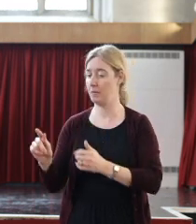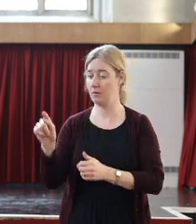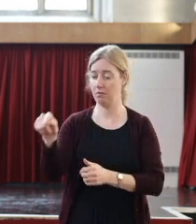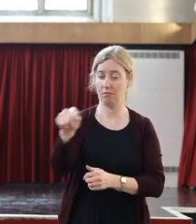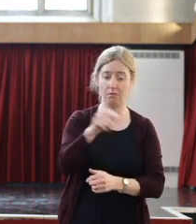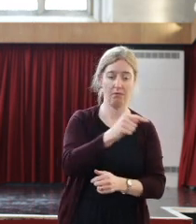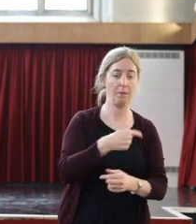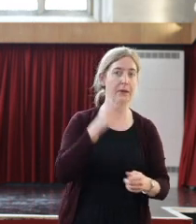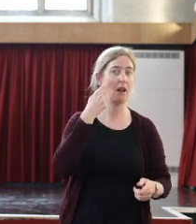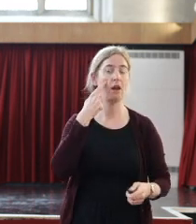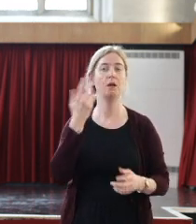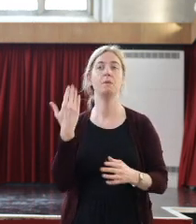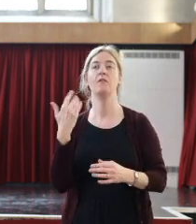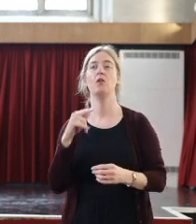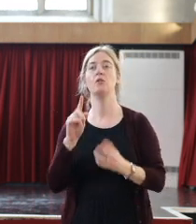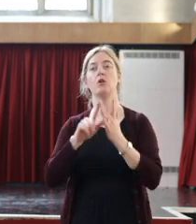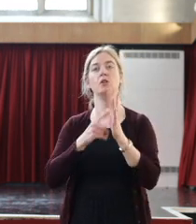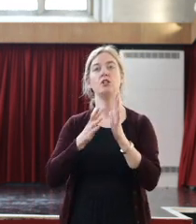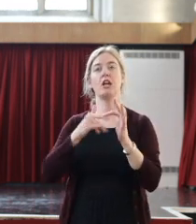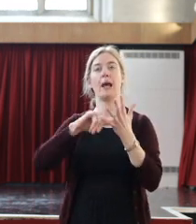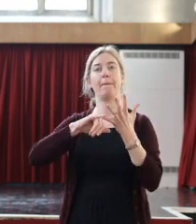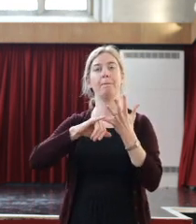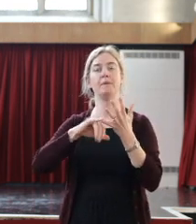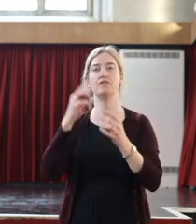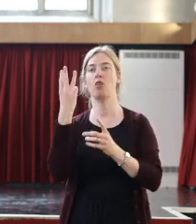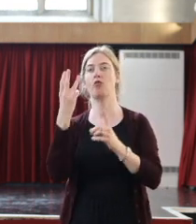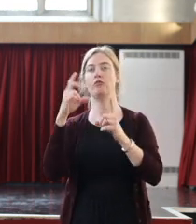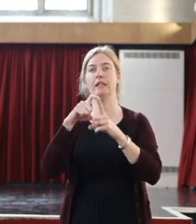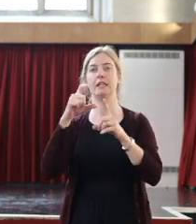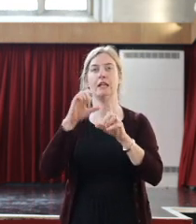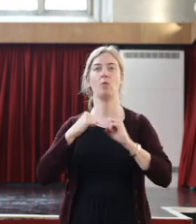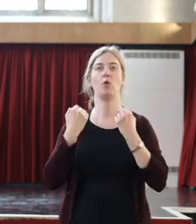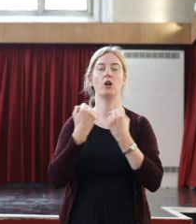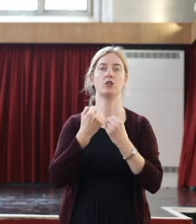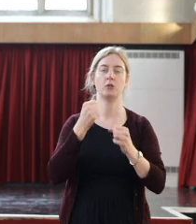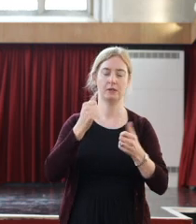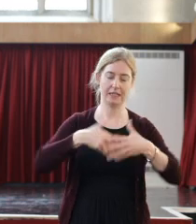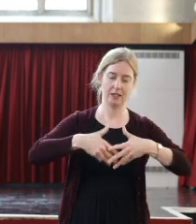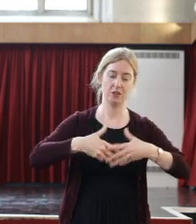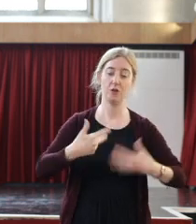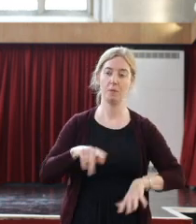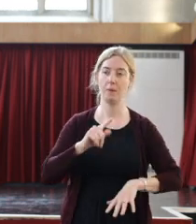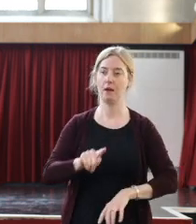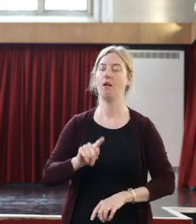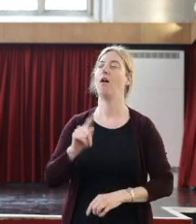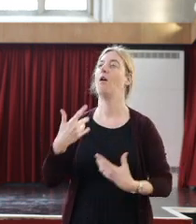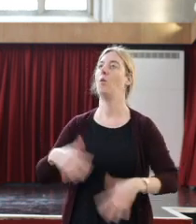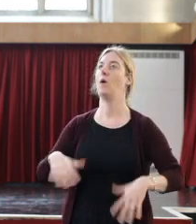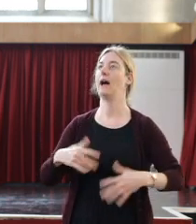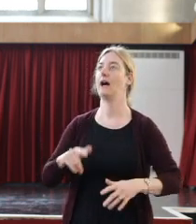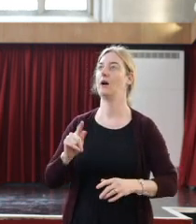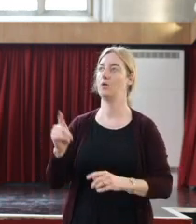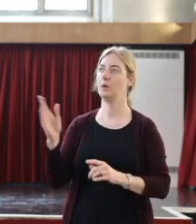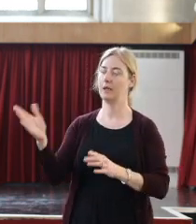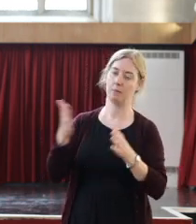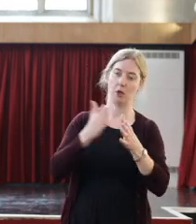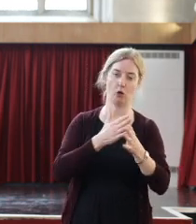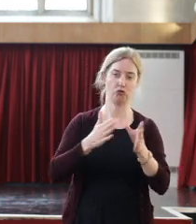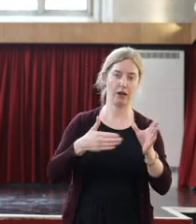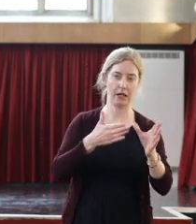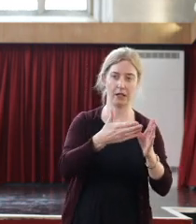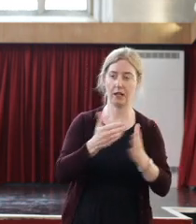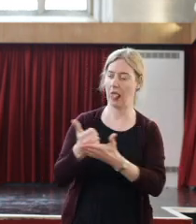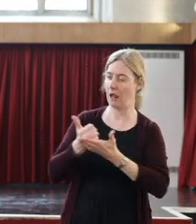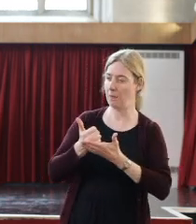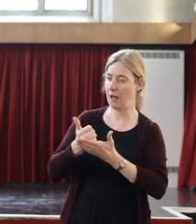specifically James, one of the 3D workshop technicians, who was just incredible in keeping me on track and helping me